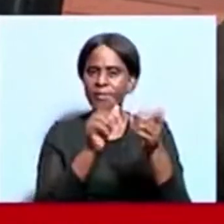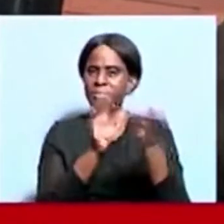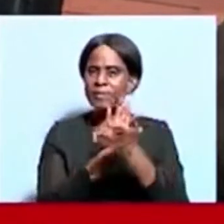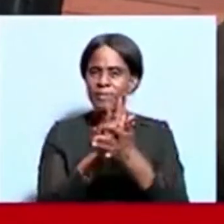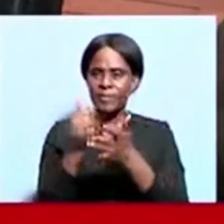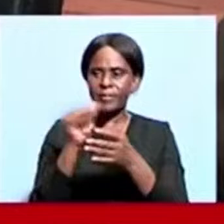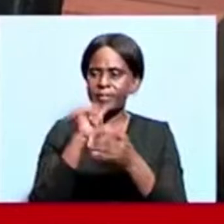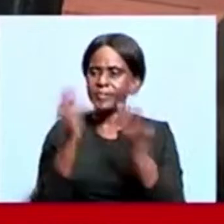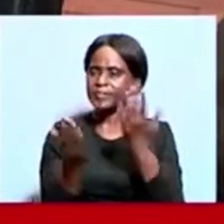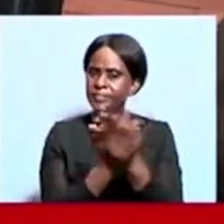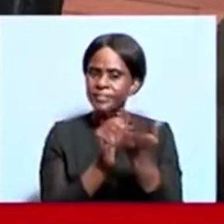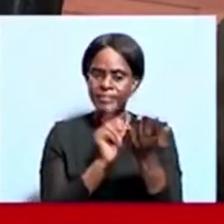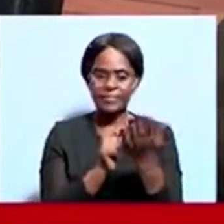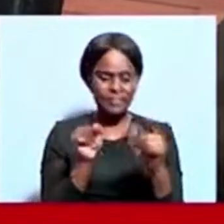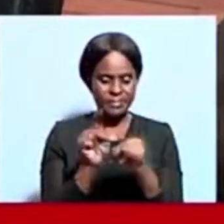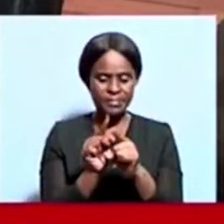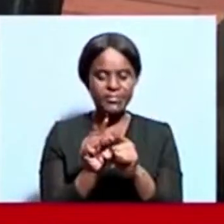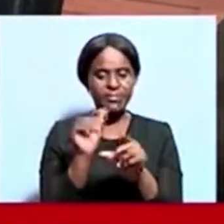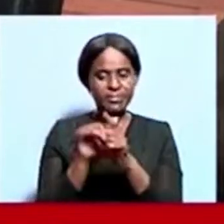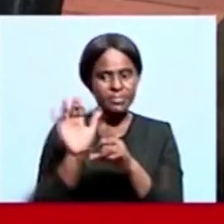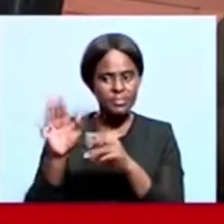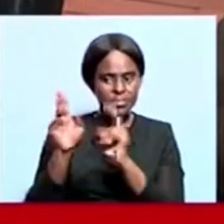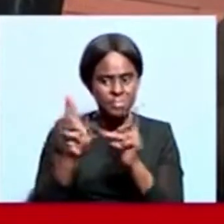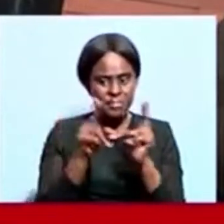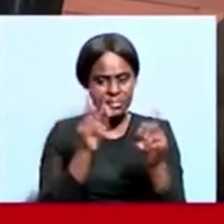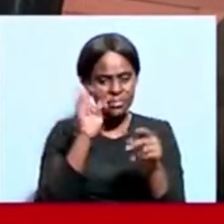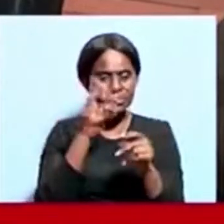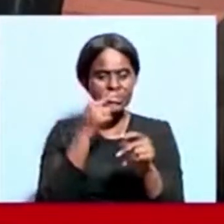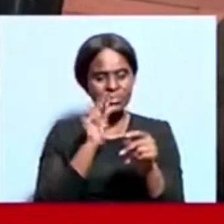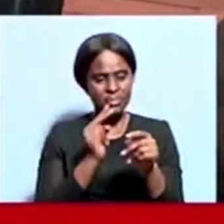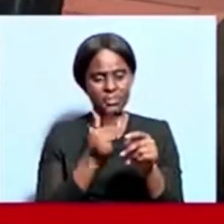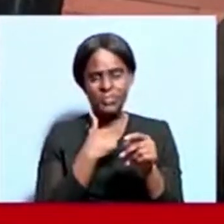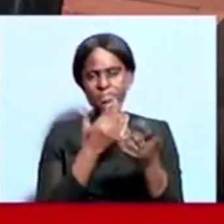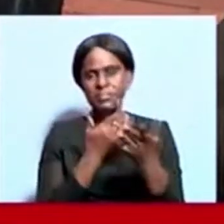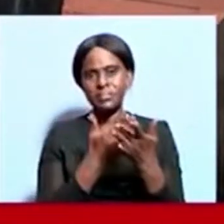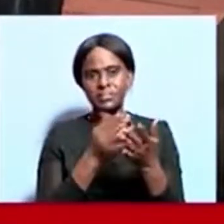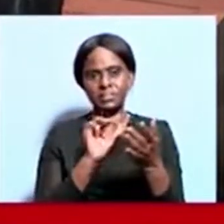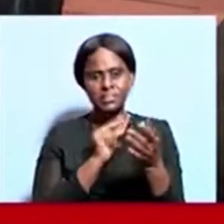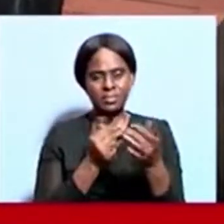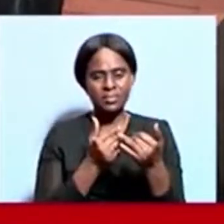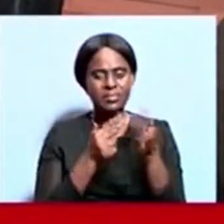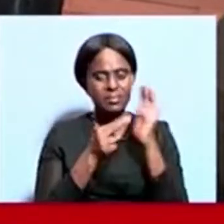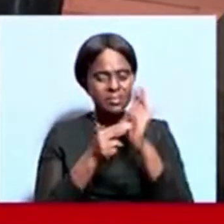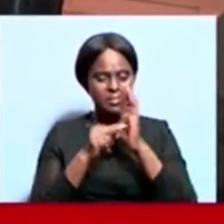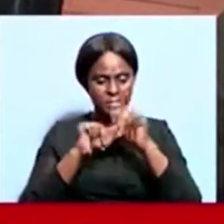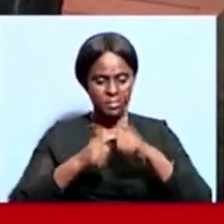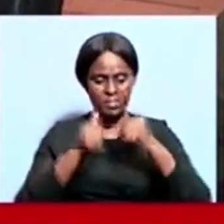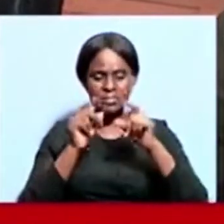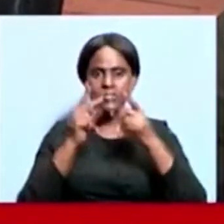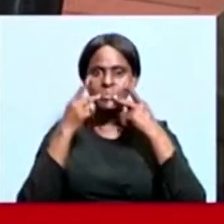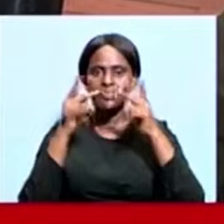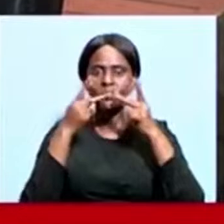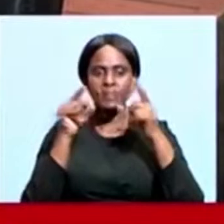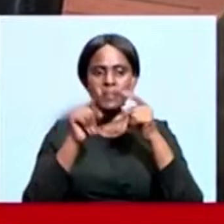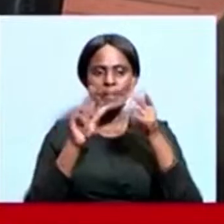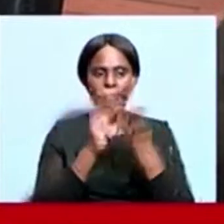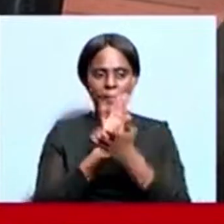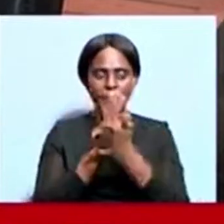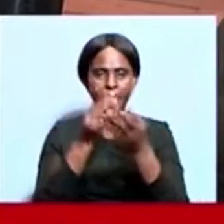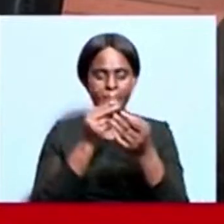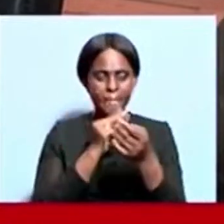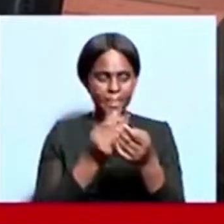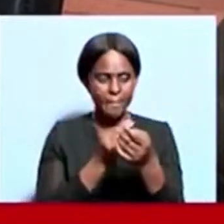have not attached this. Then in their response, they'll be saying we have it. So we are exposing ourselves to the public that a document given to